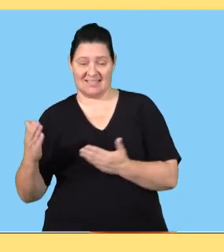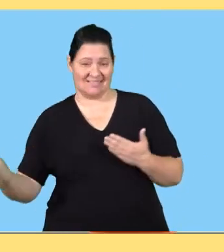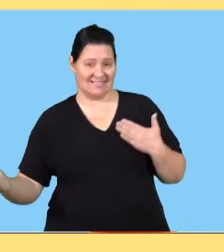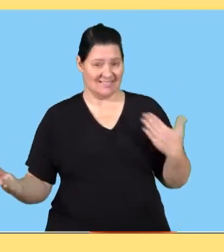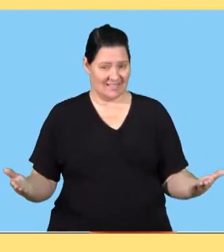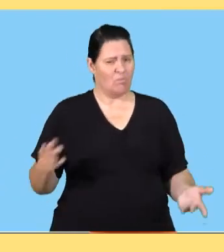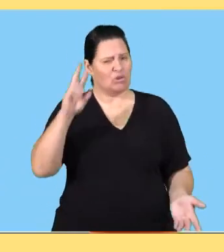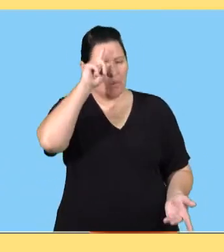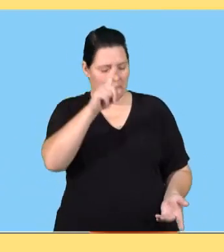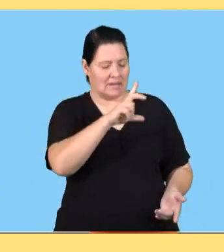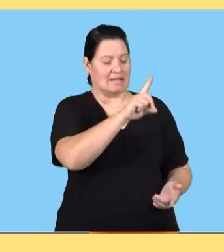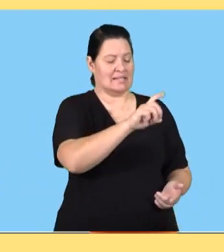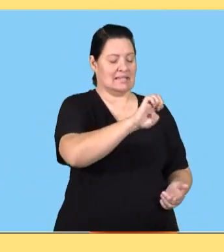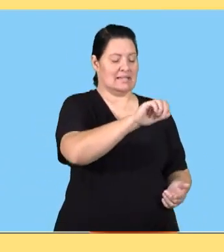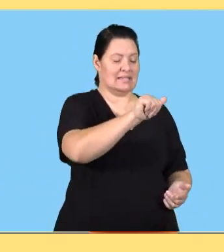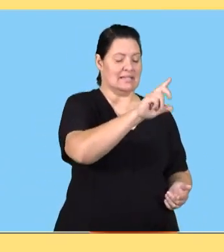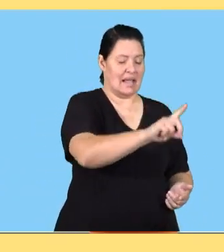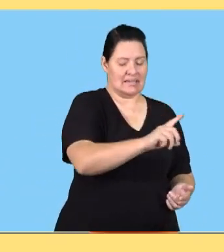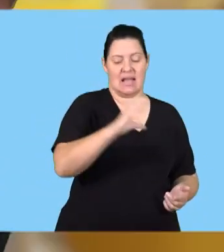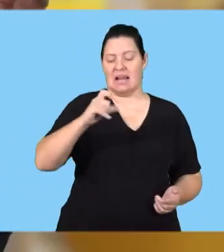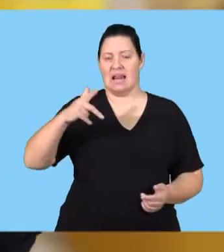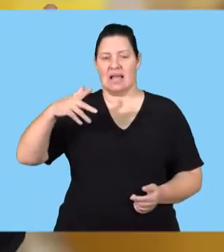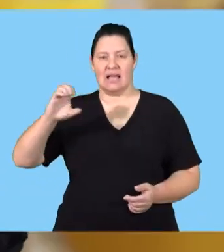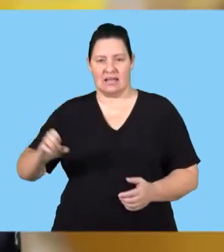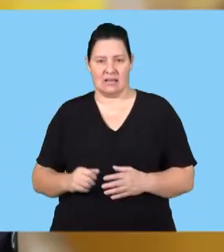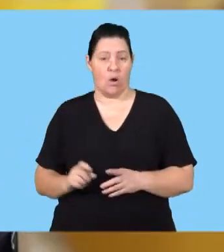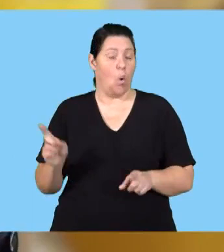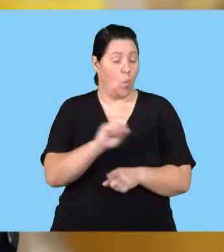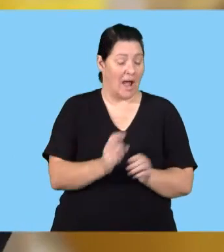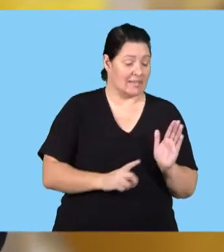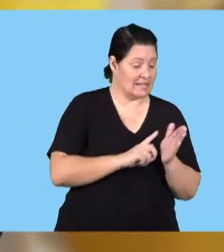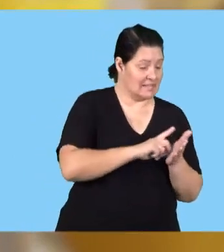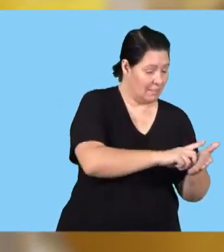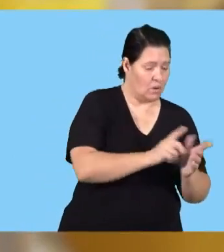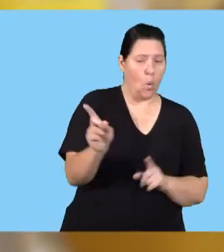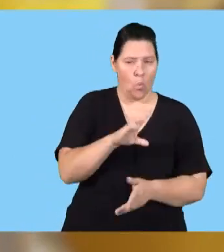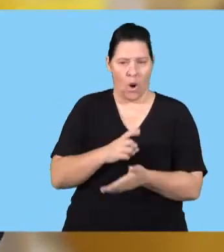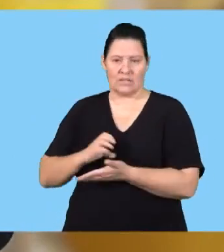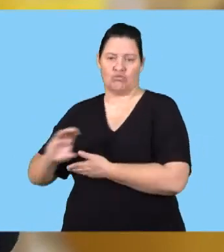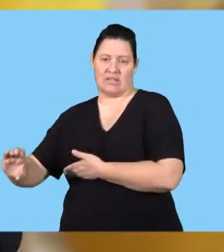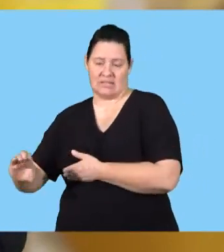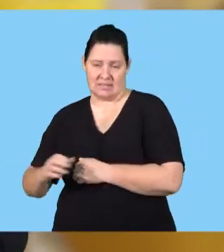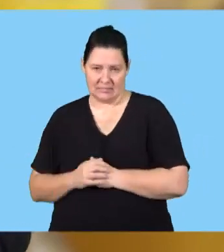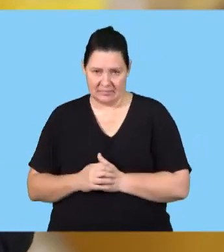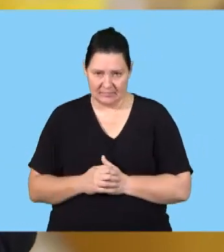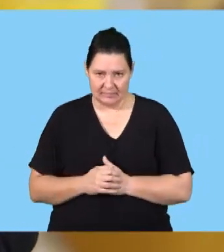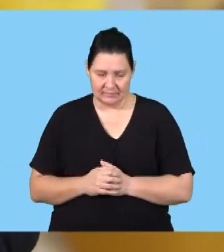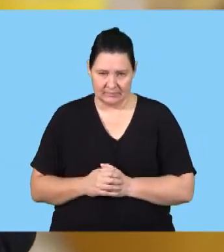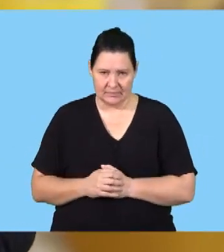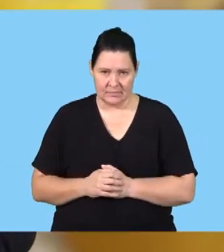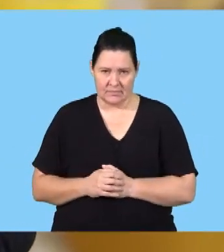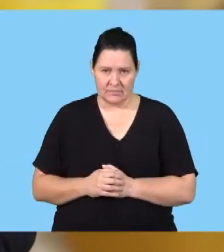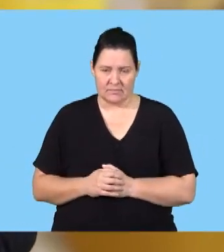need to remember the dead click. What is it that you debit and what is it that you